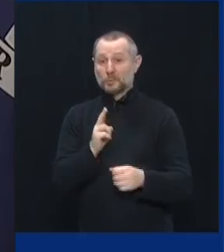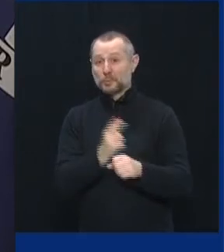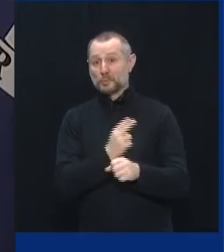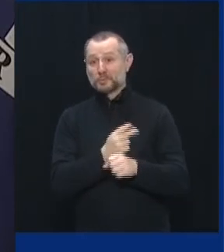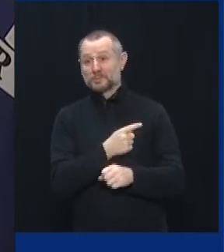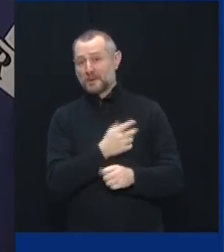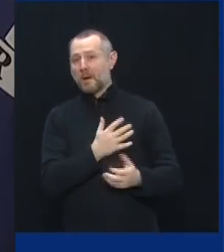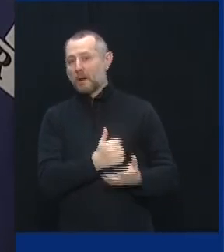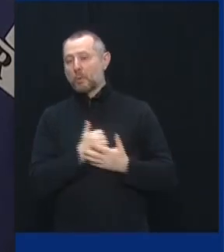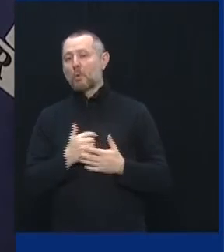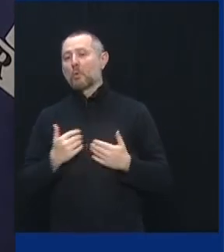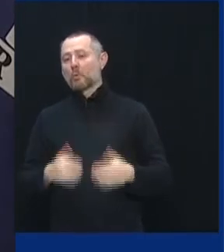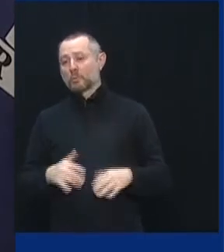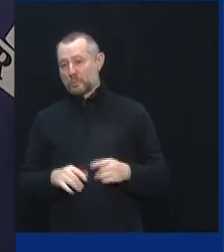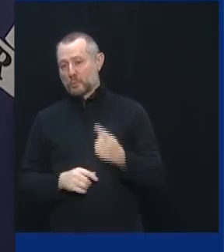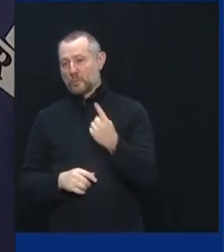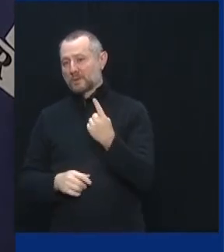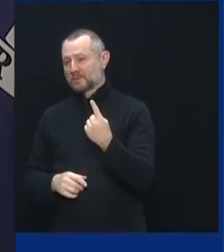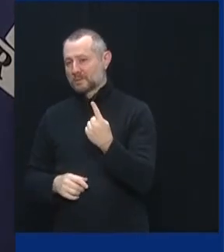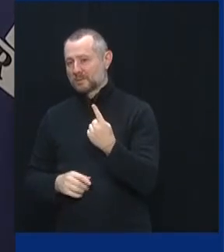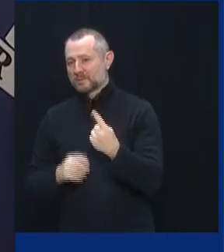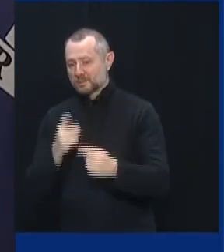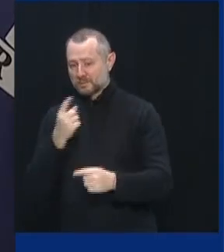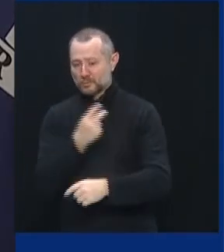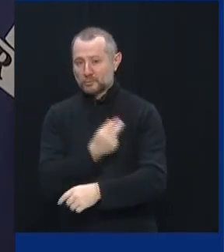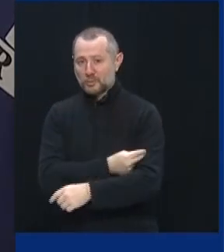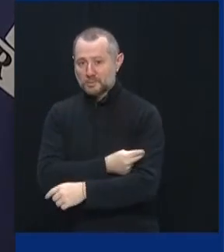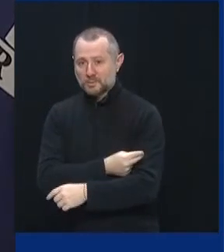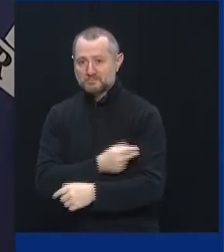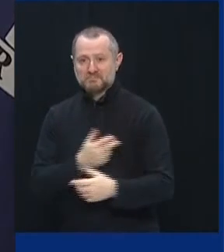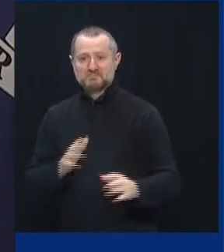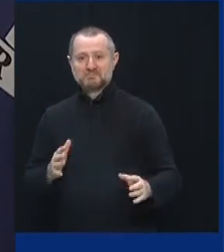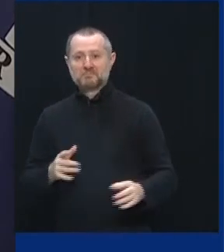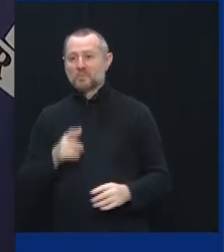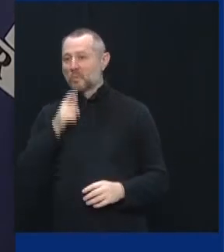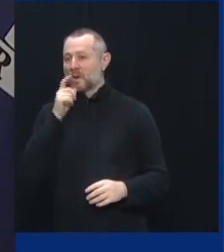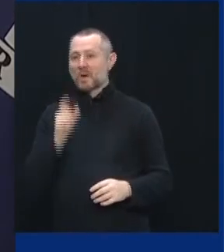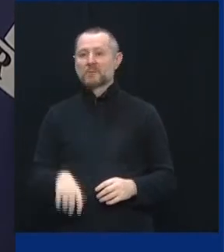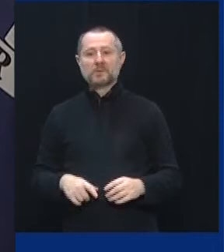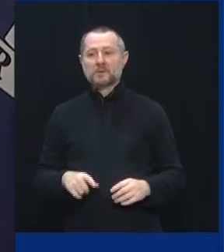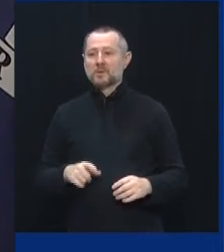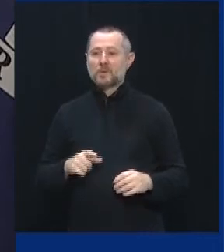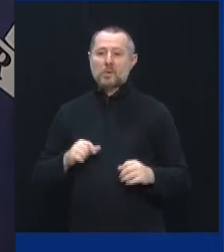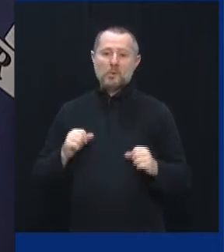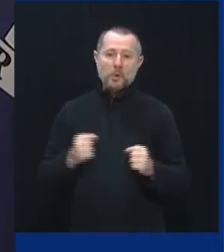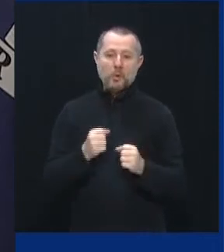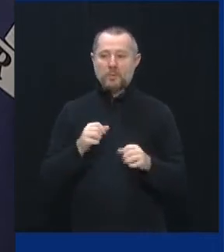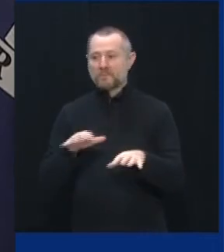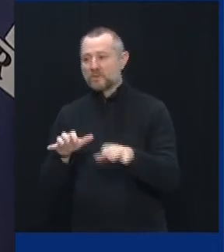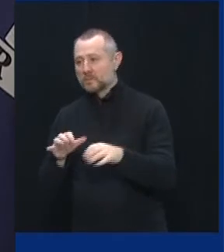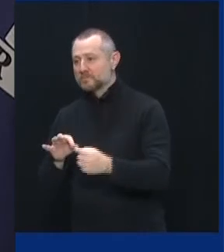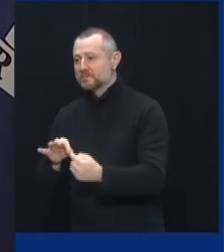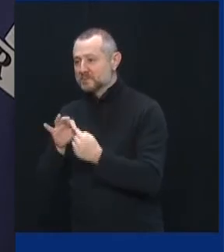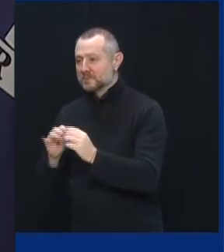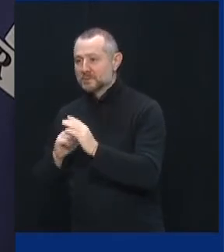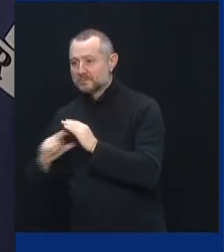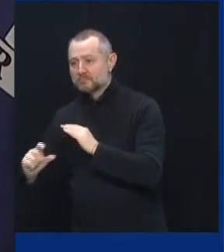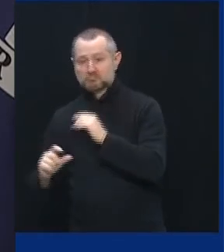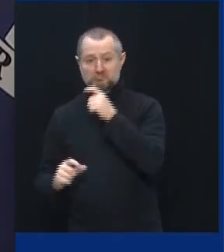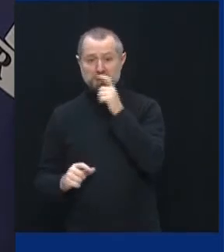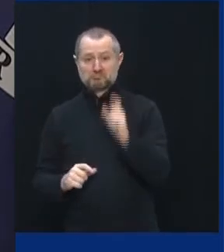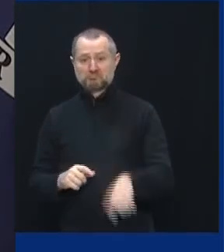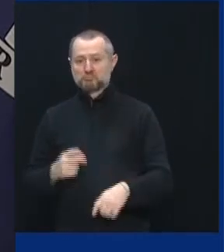Single dose, no hyper cold storage. That could be a